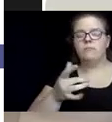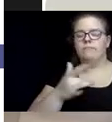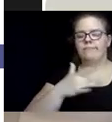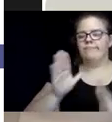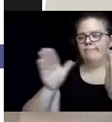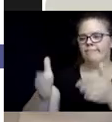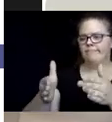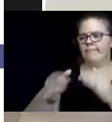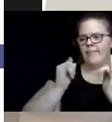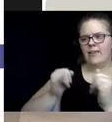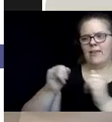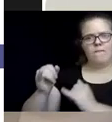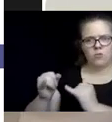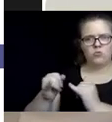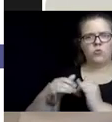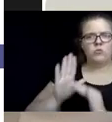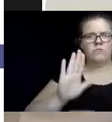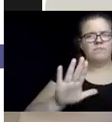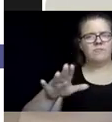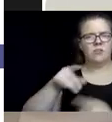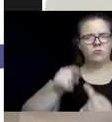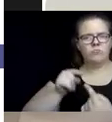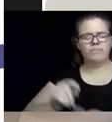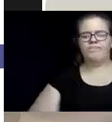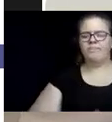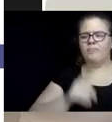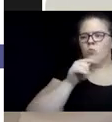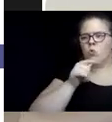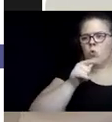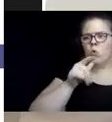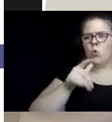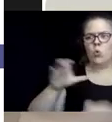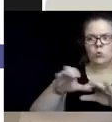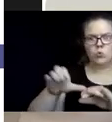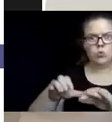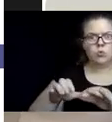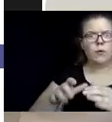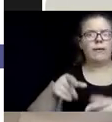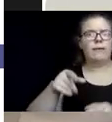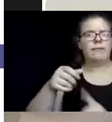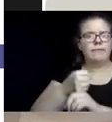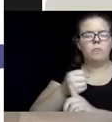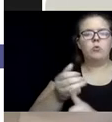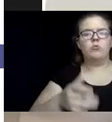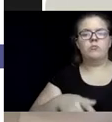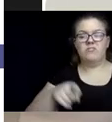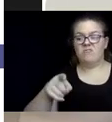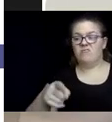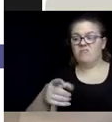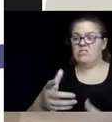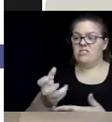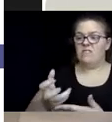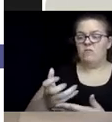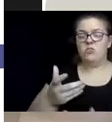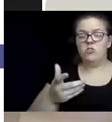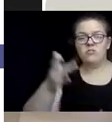individual deficits. Who is the person who commits it? Are they selfish? It's a greedy child. They're sick. It's